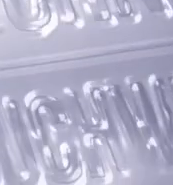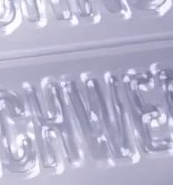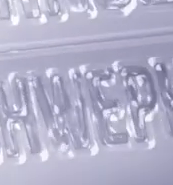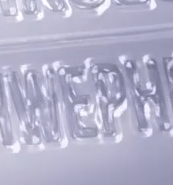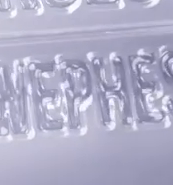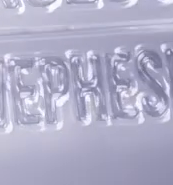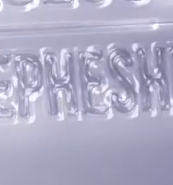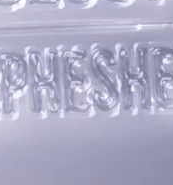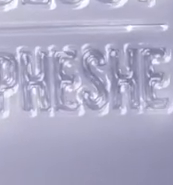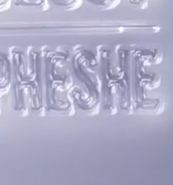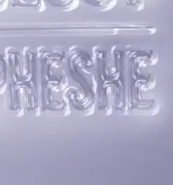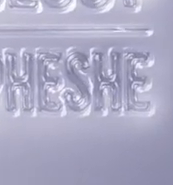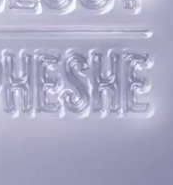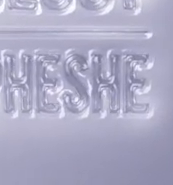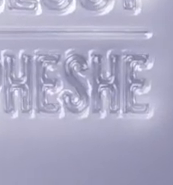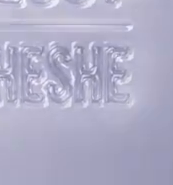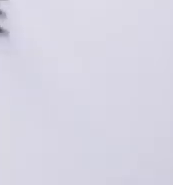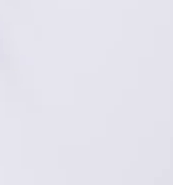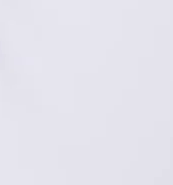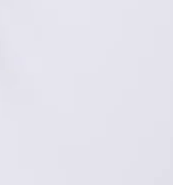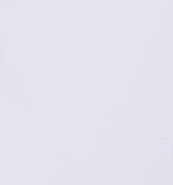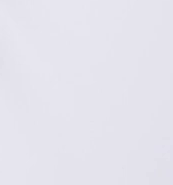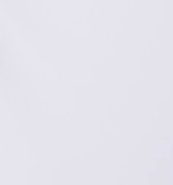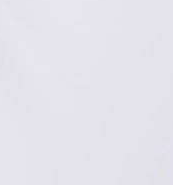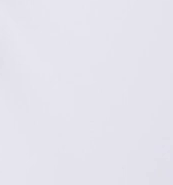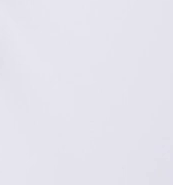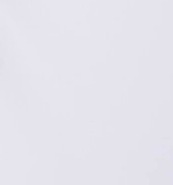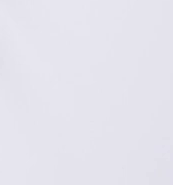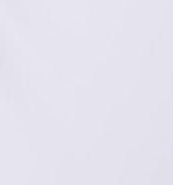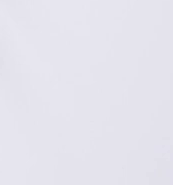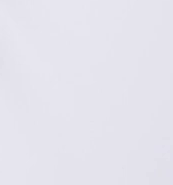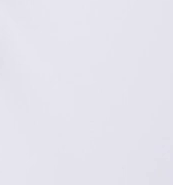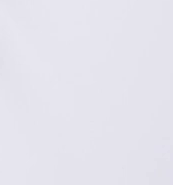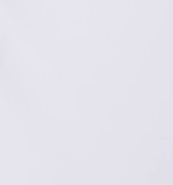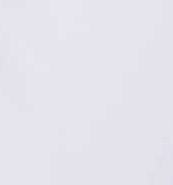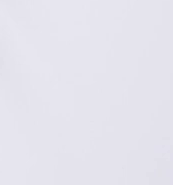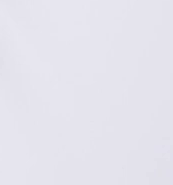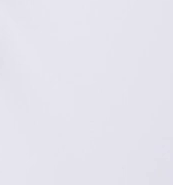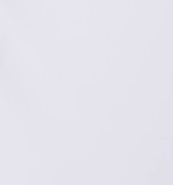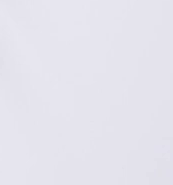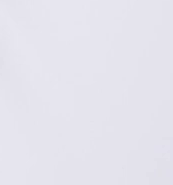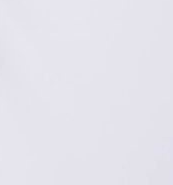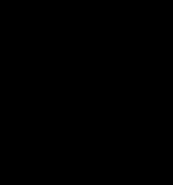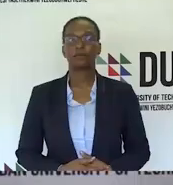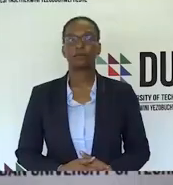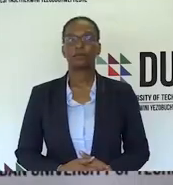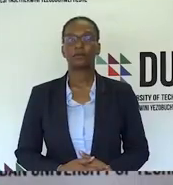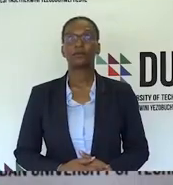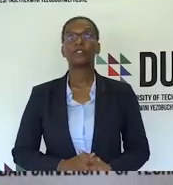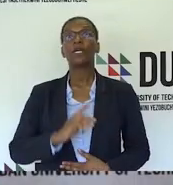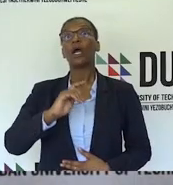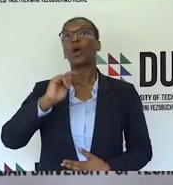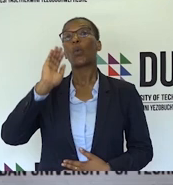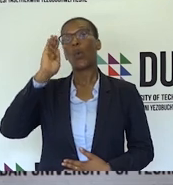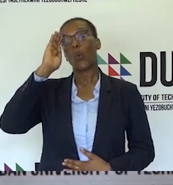you'll be stewards of change, critical and innovative thinkers, and adaptive graduates. Good